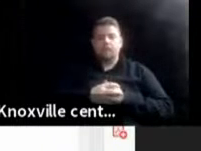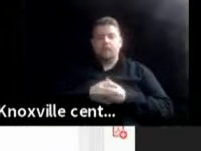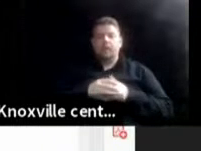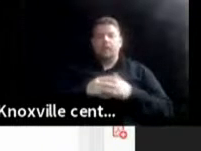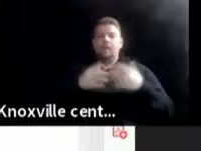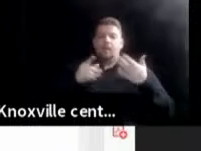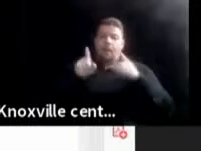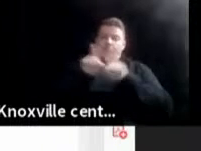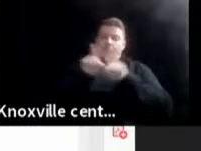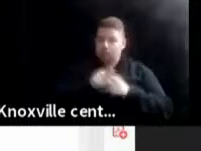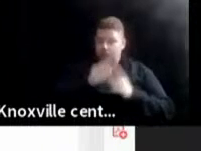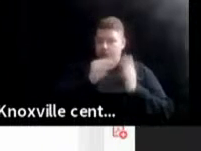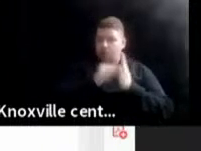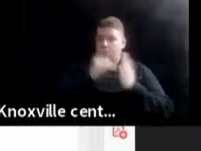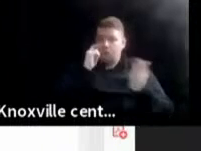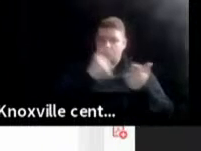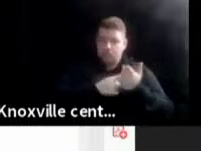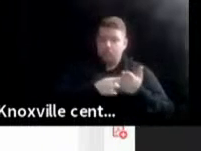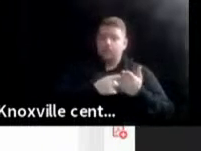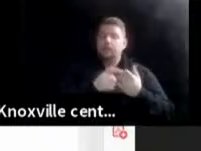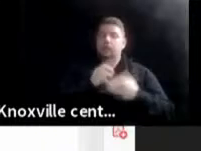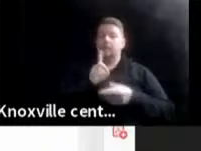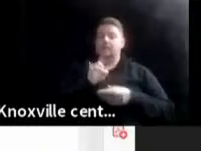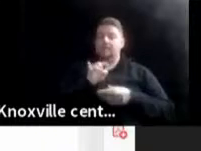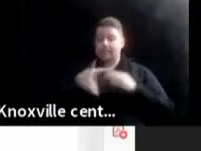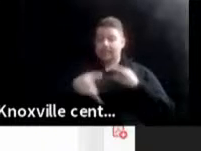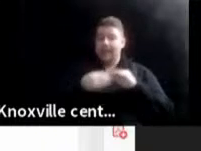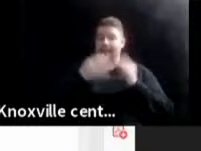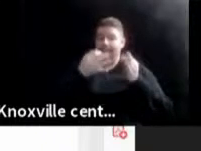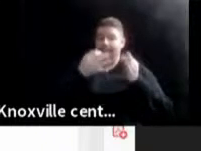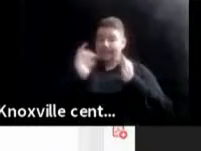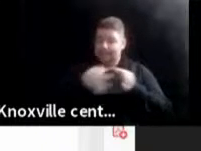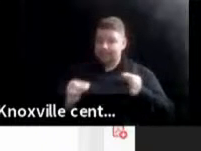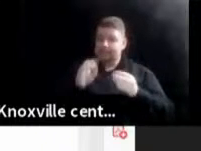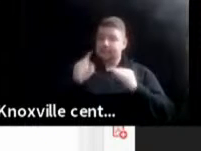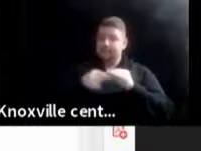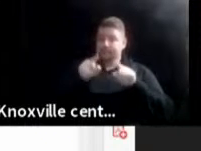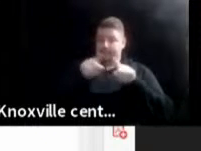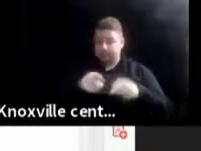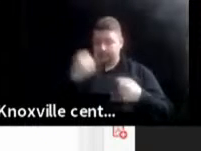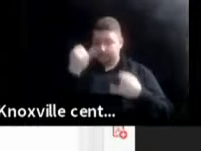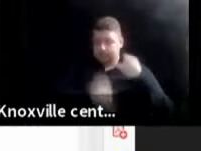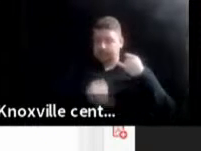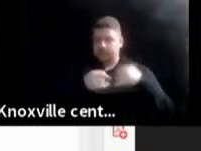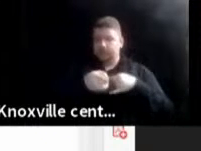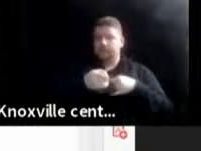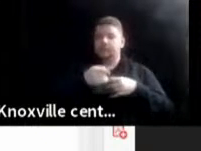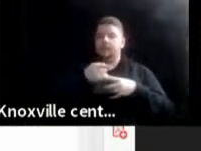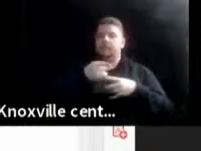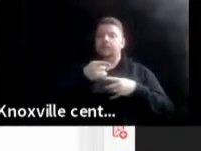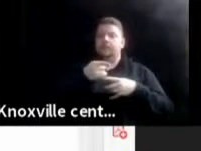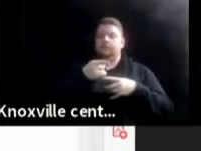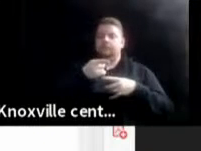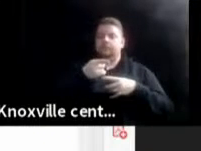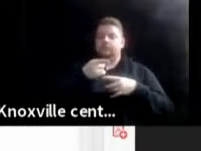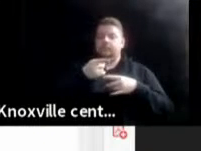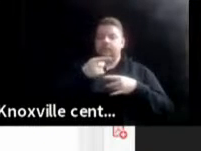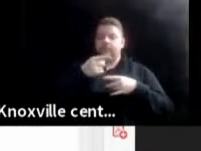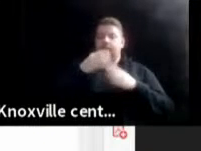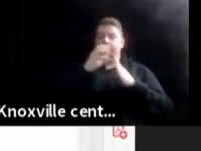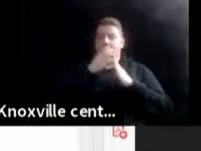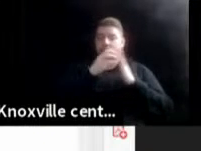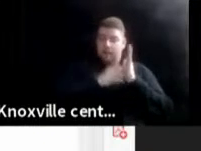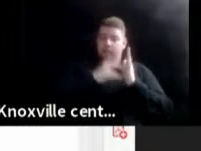Also note that we did add that sentence in about at the end of each of paragraphs 3 and